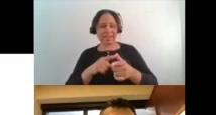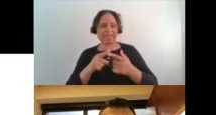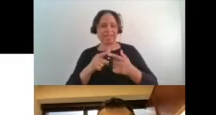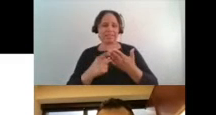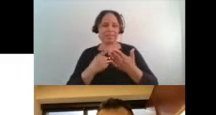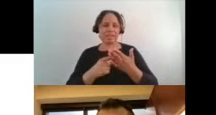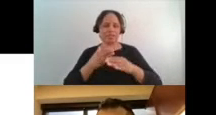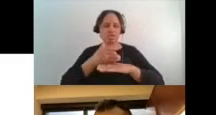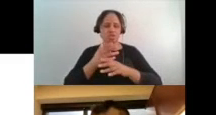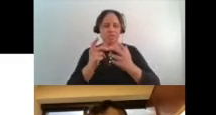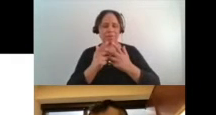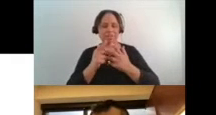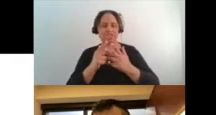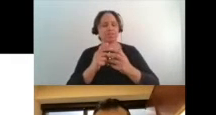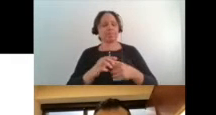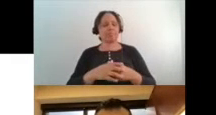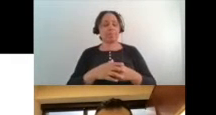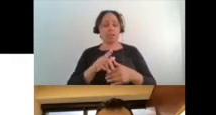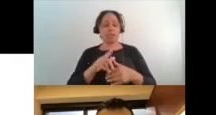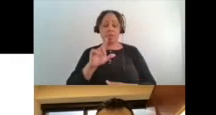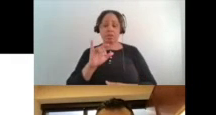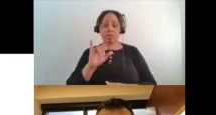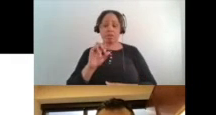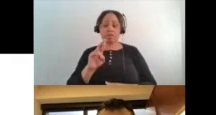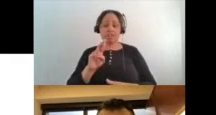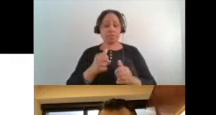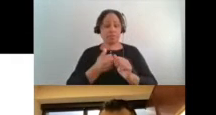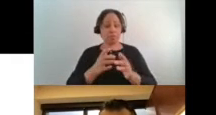For liver, it's really just blood type compatibility, okay?